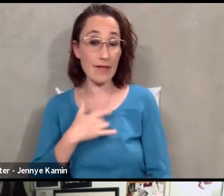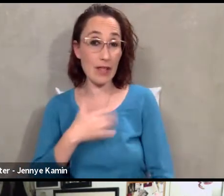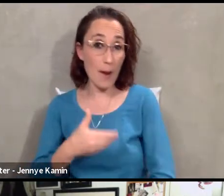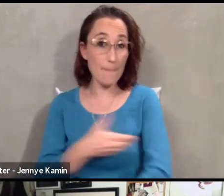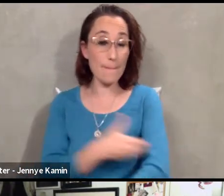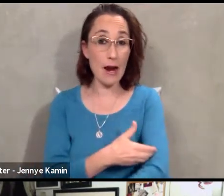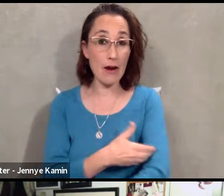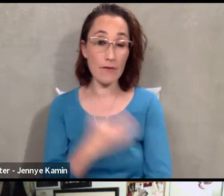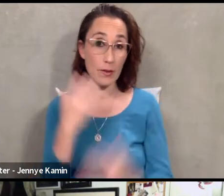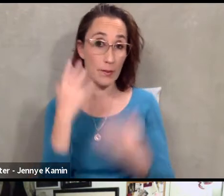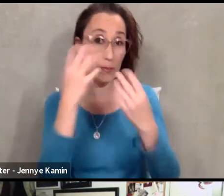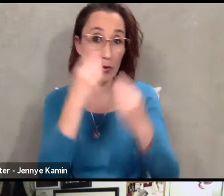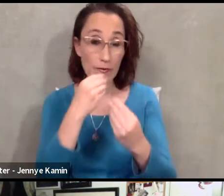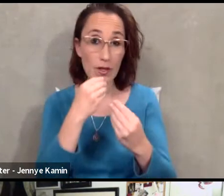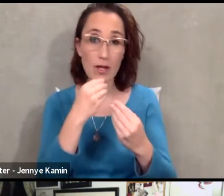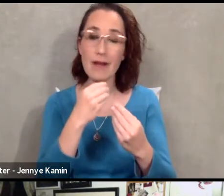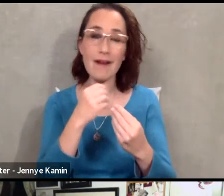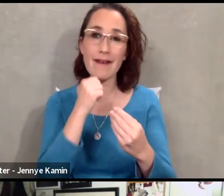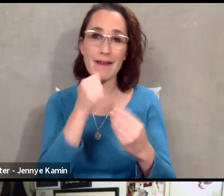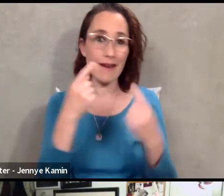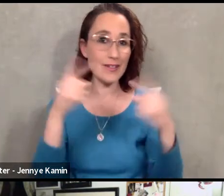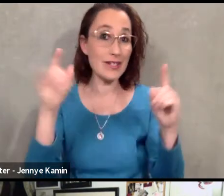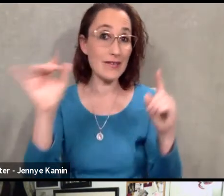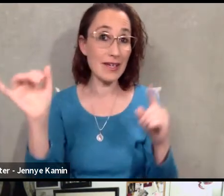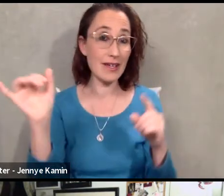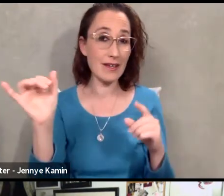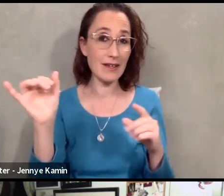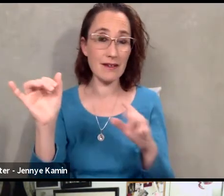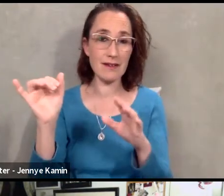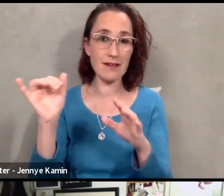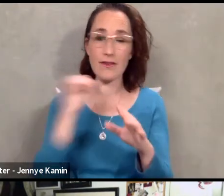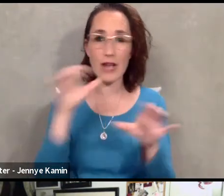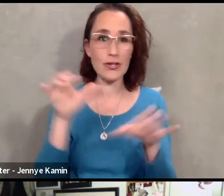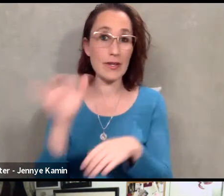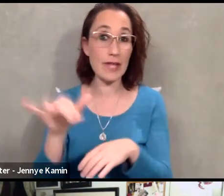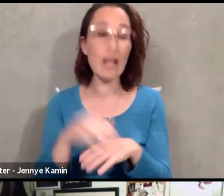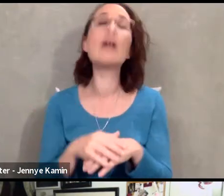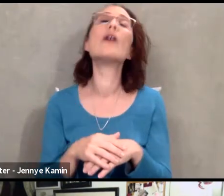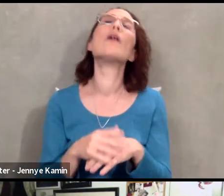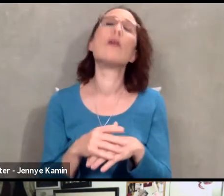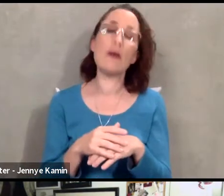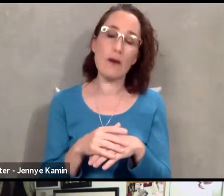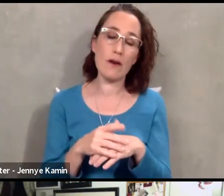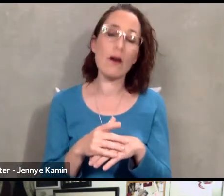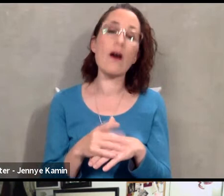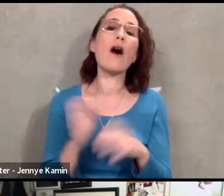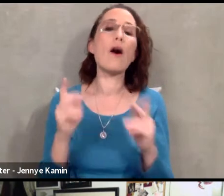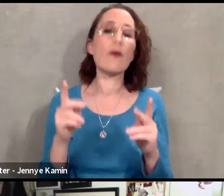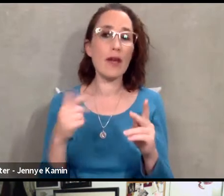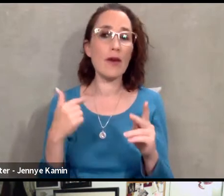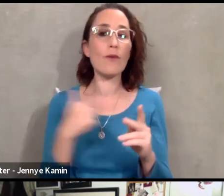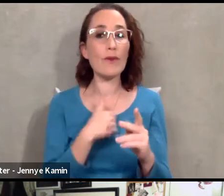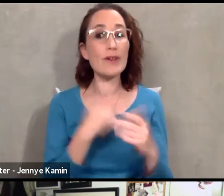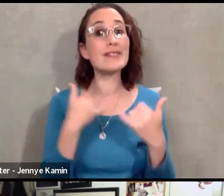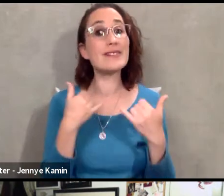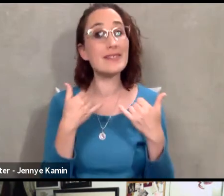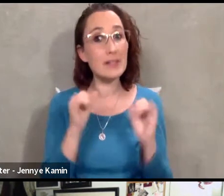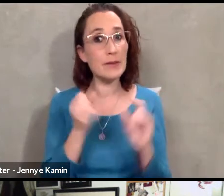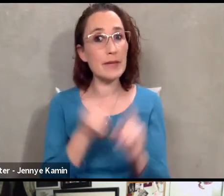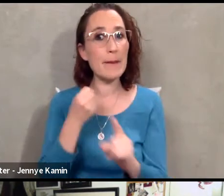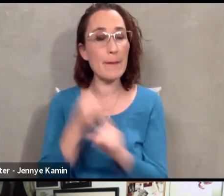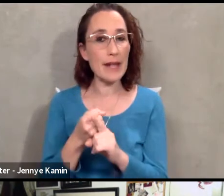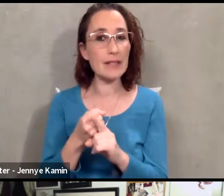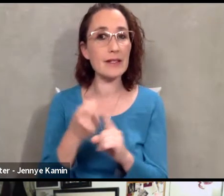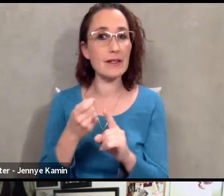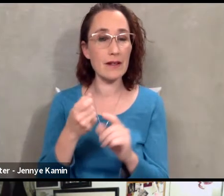things, I think that it helps us see the legacy that we're still living with. That's